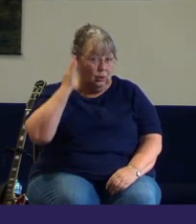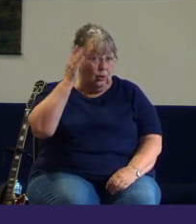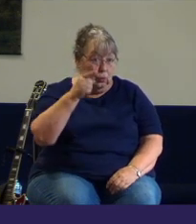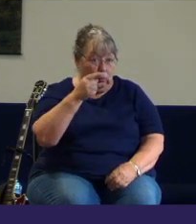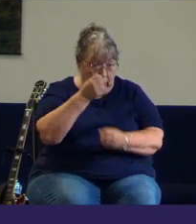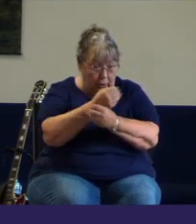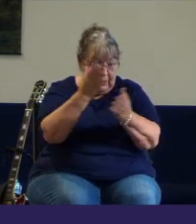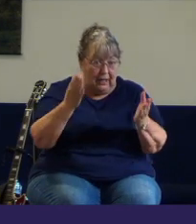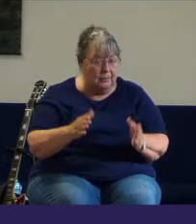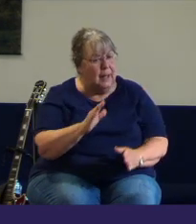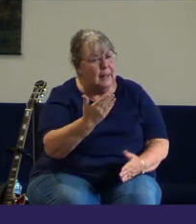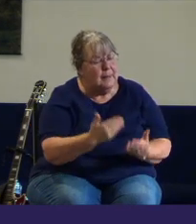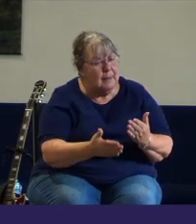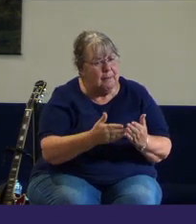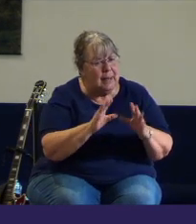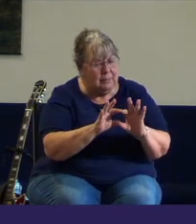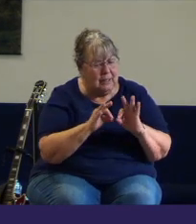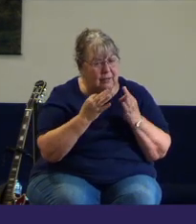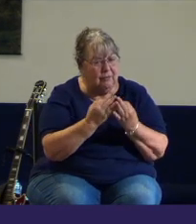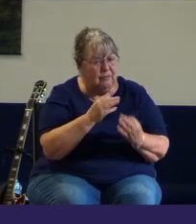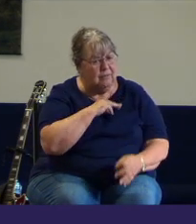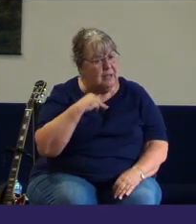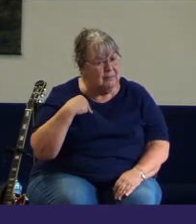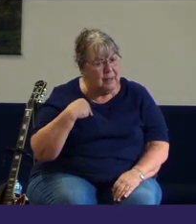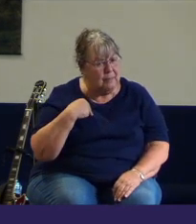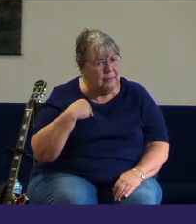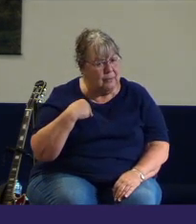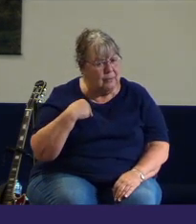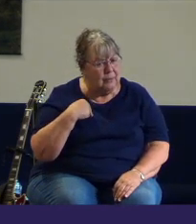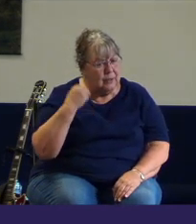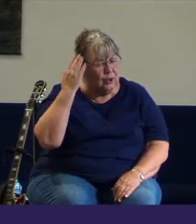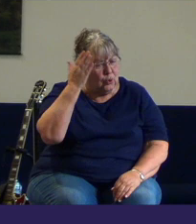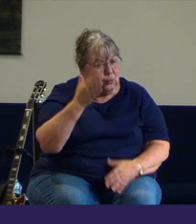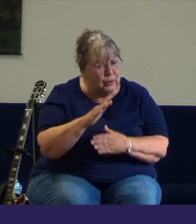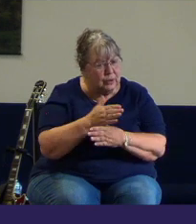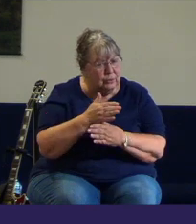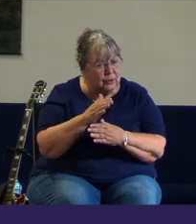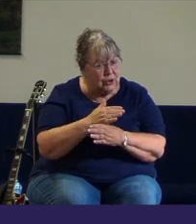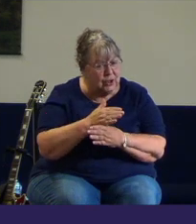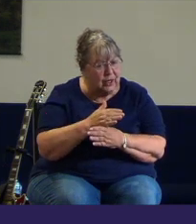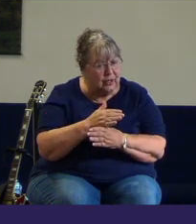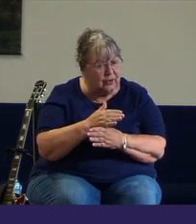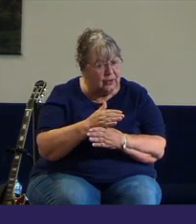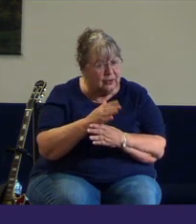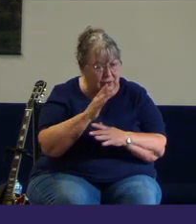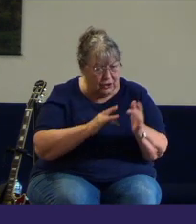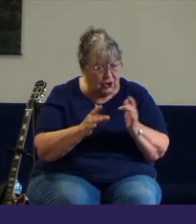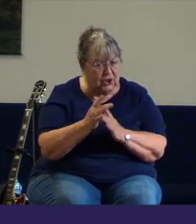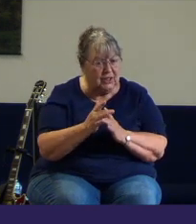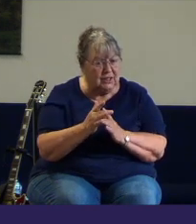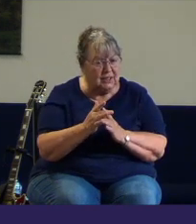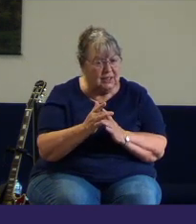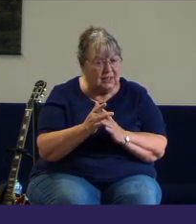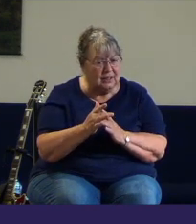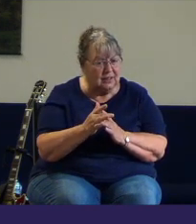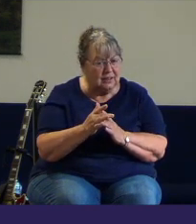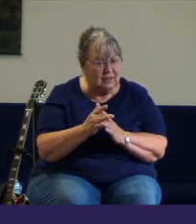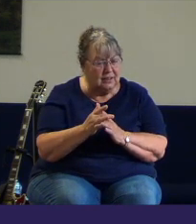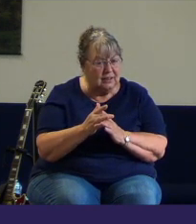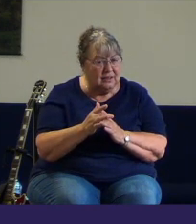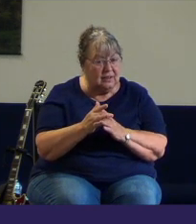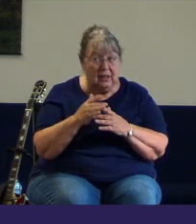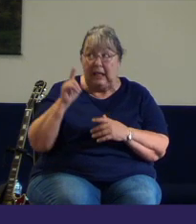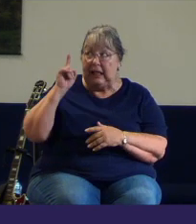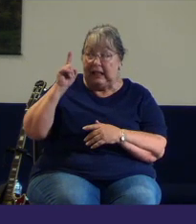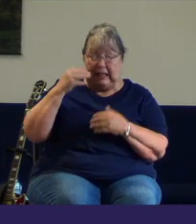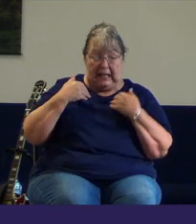How about a family member? Would you tell them that there's a cure for the disease? We give